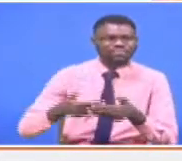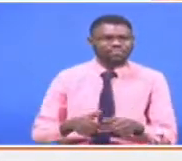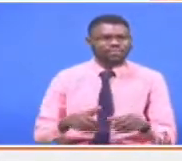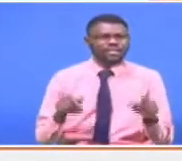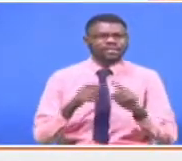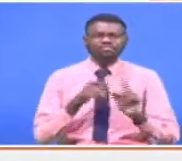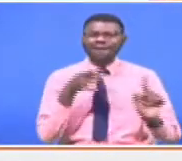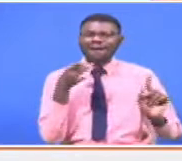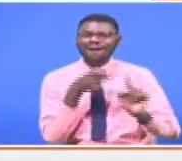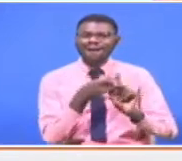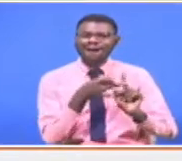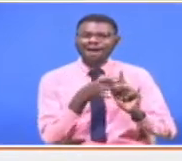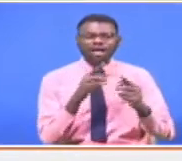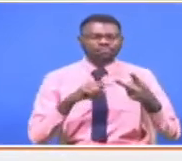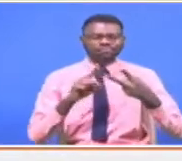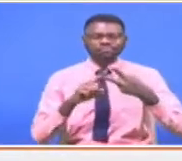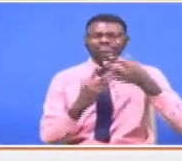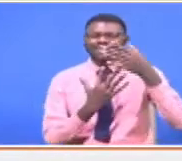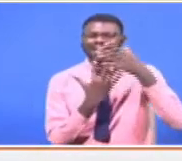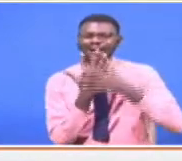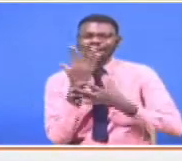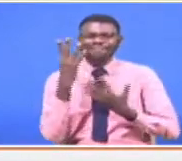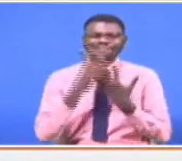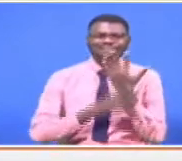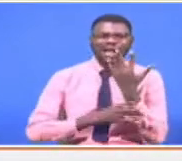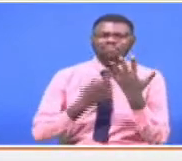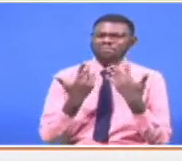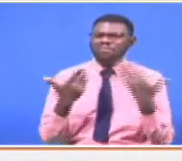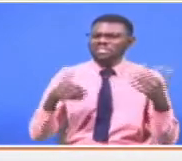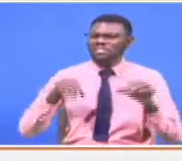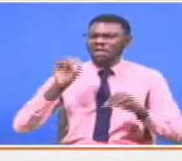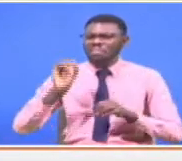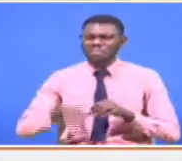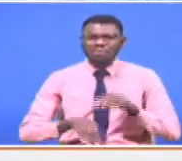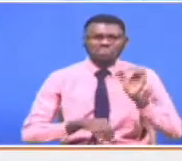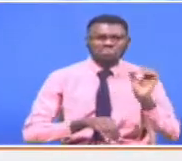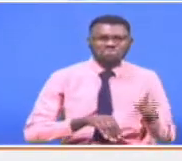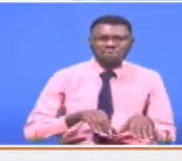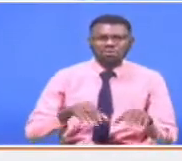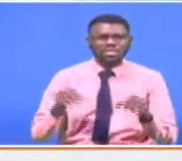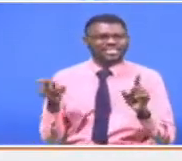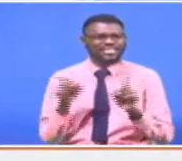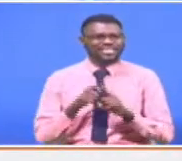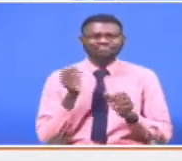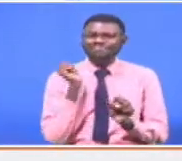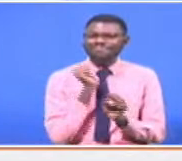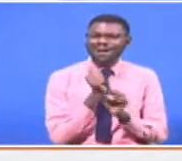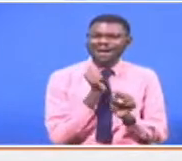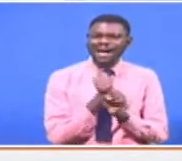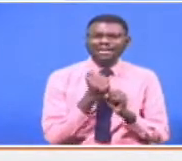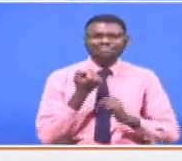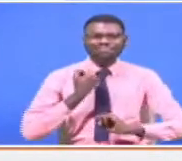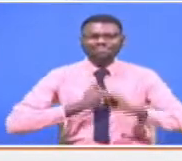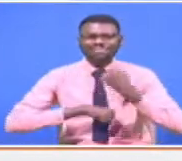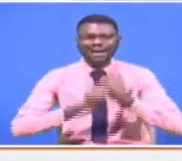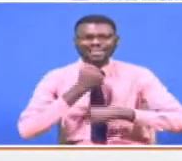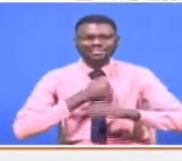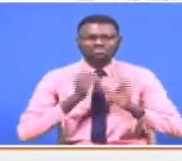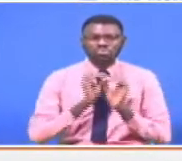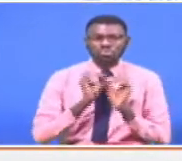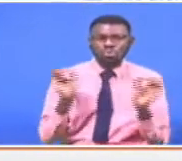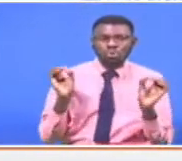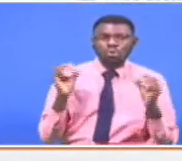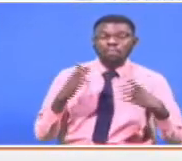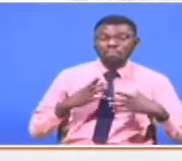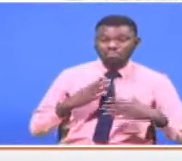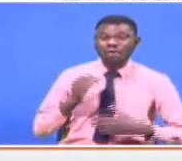Syringes, gloves, and other paraphernalia are scattered all over, an indication nothing has been ongoing, as residents